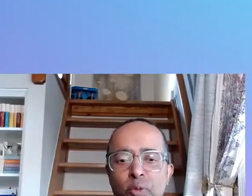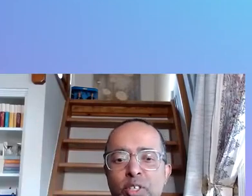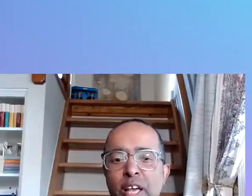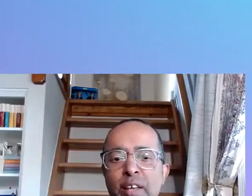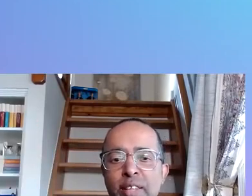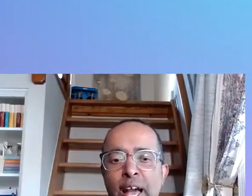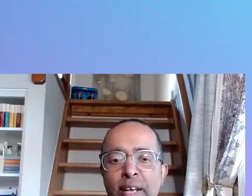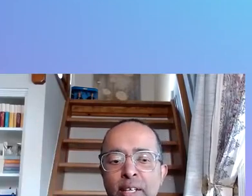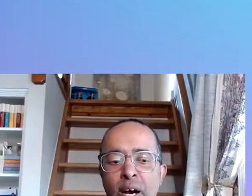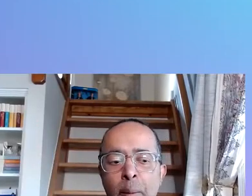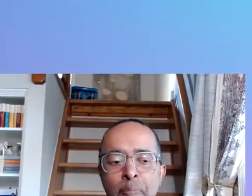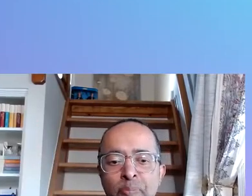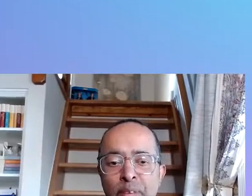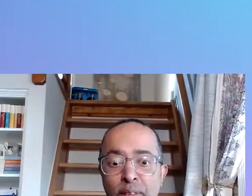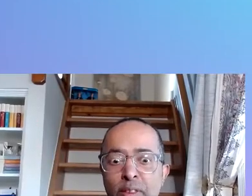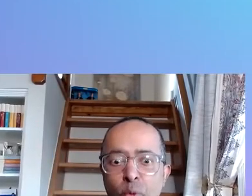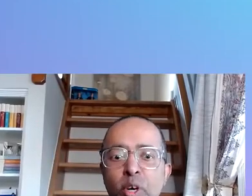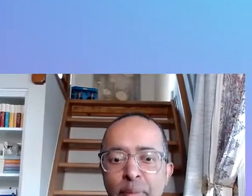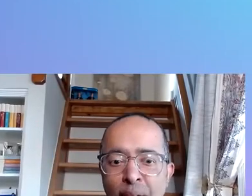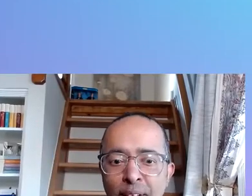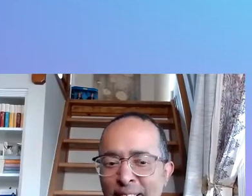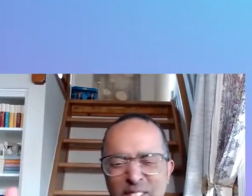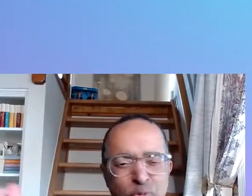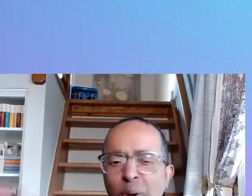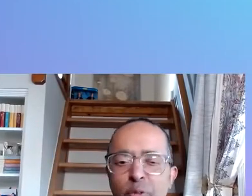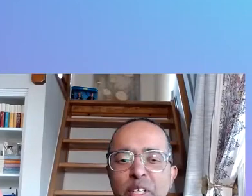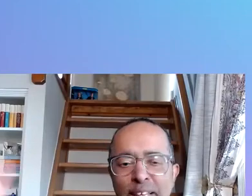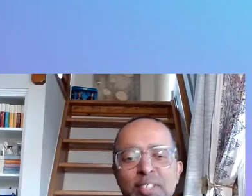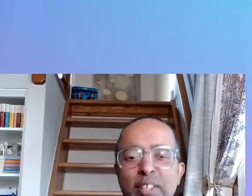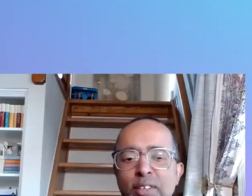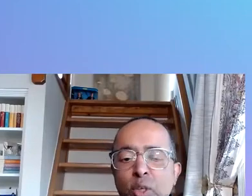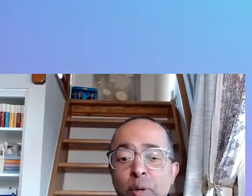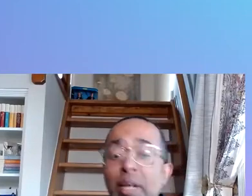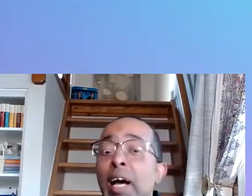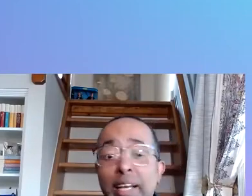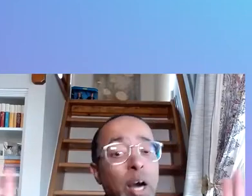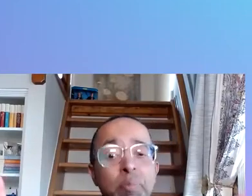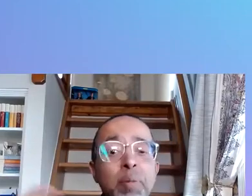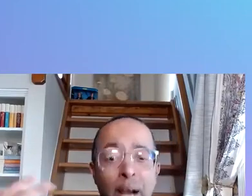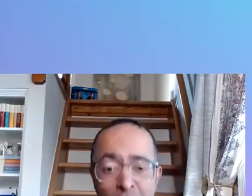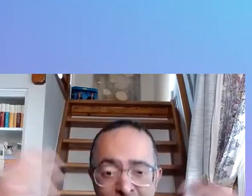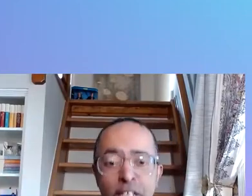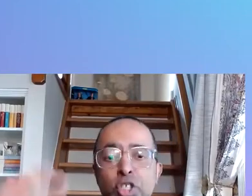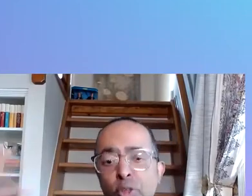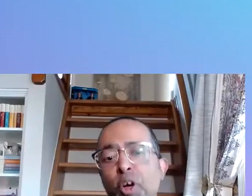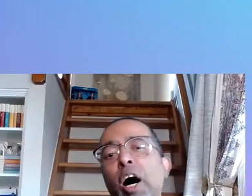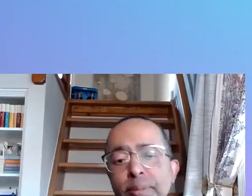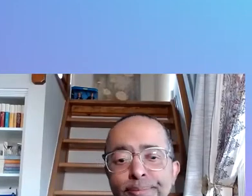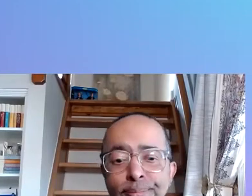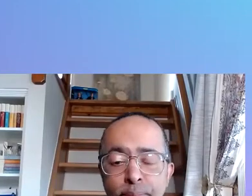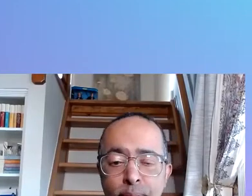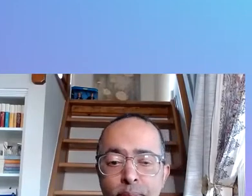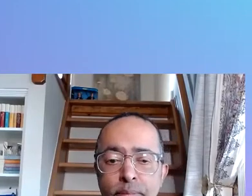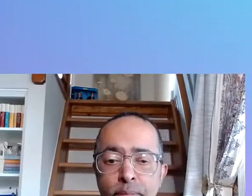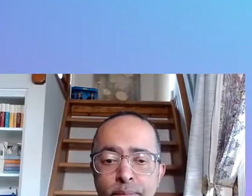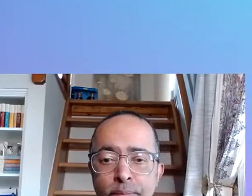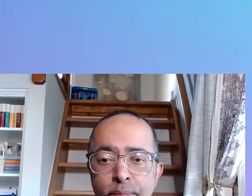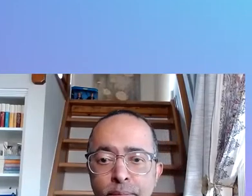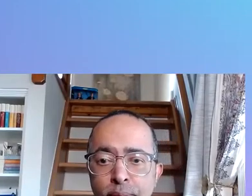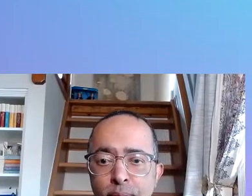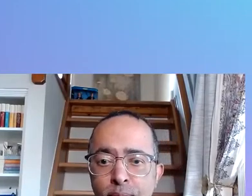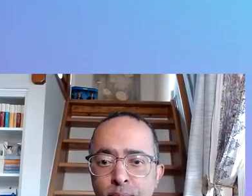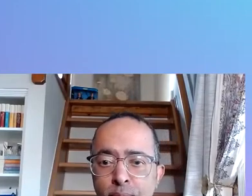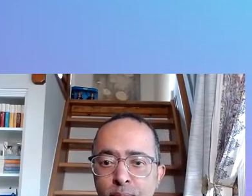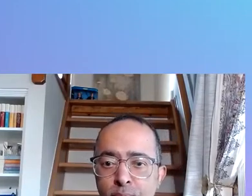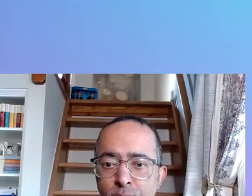found the risk yet that they're worried about. Like that's for whatever reason, that's not the thing they're worried about. Again, that would be my initial thought.